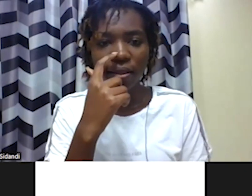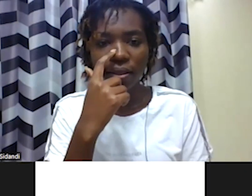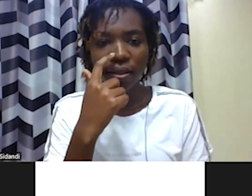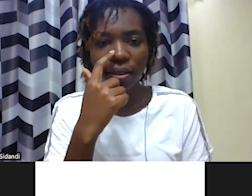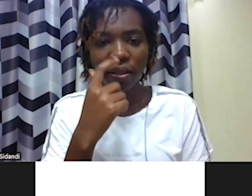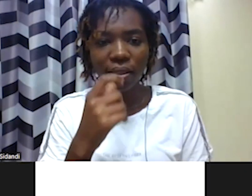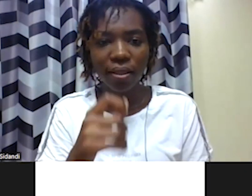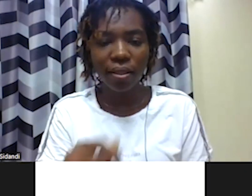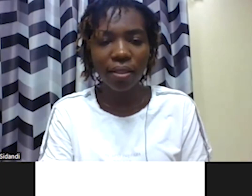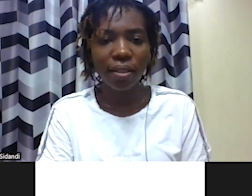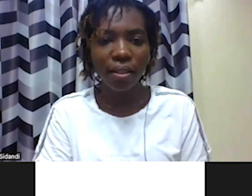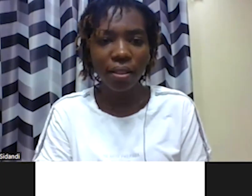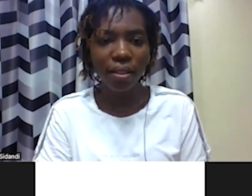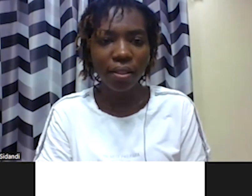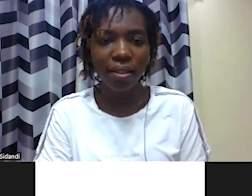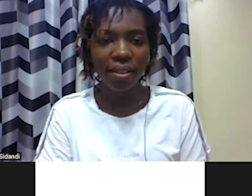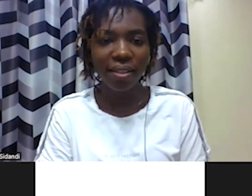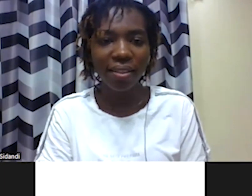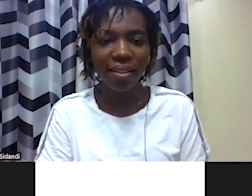Over to you.